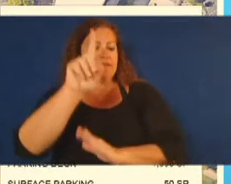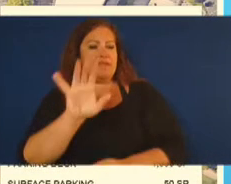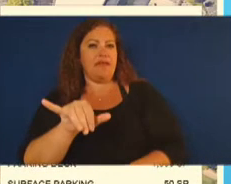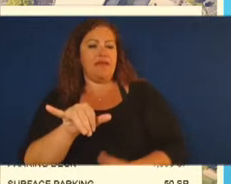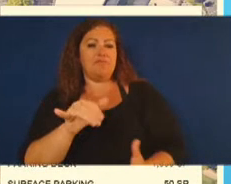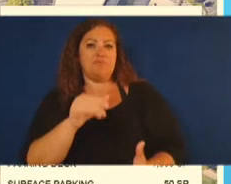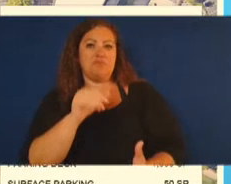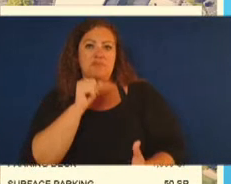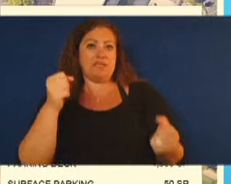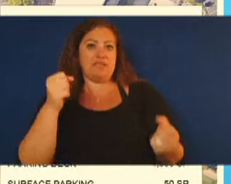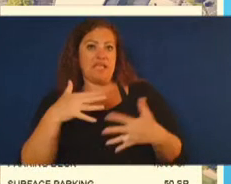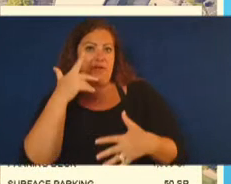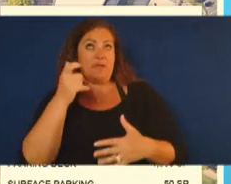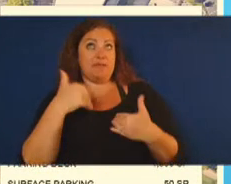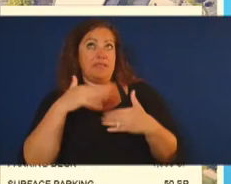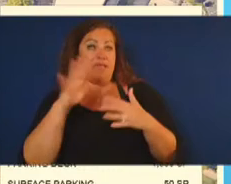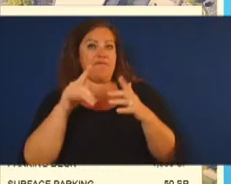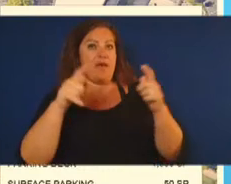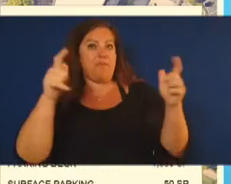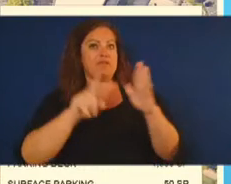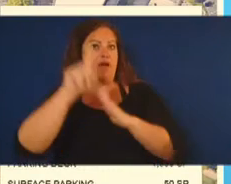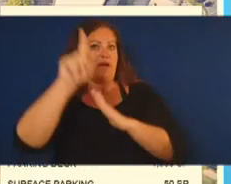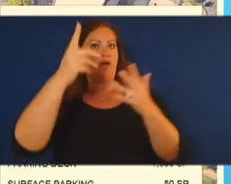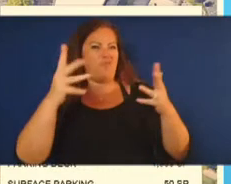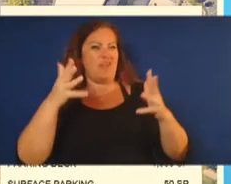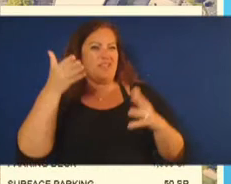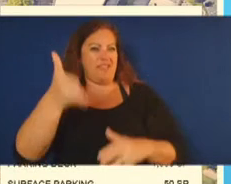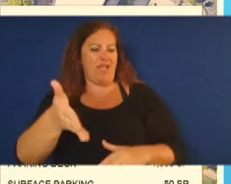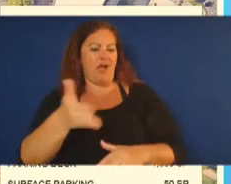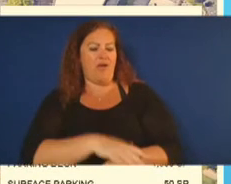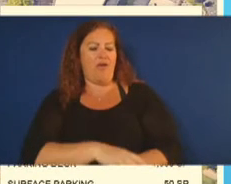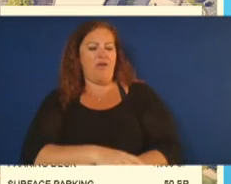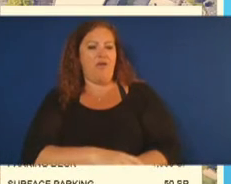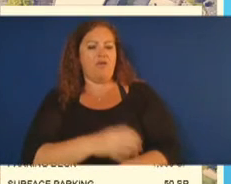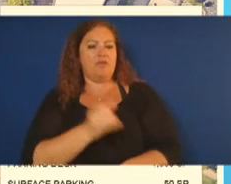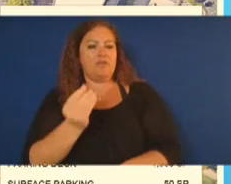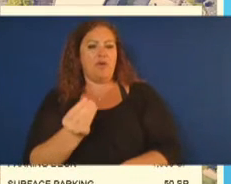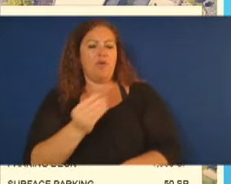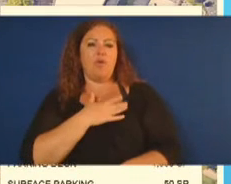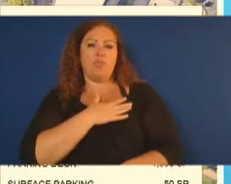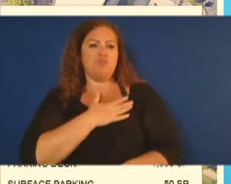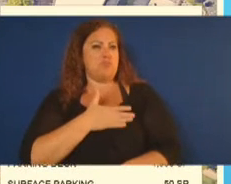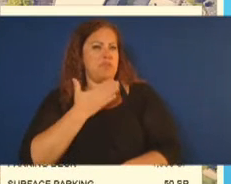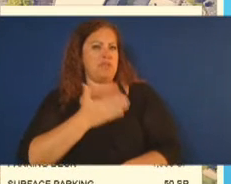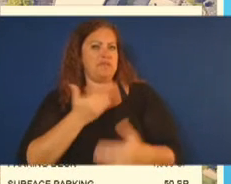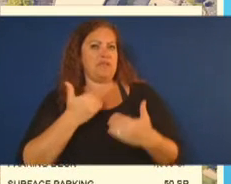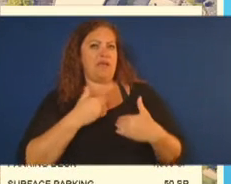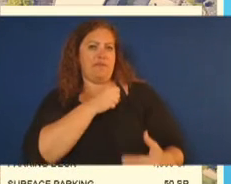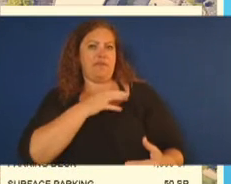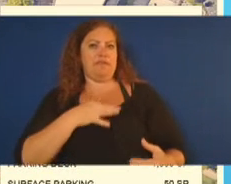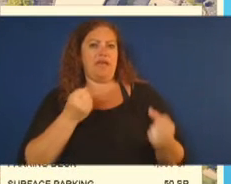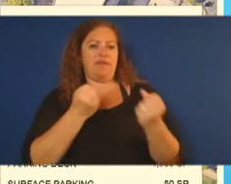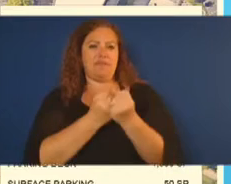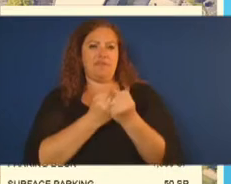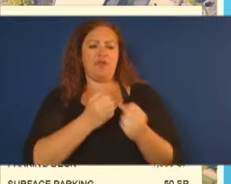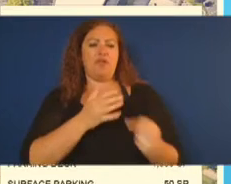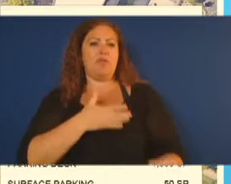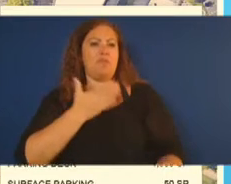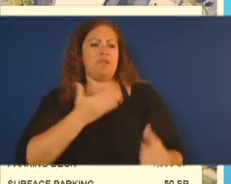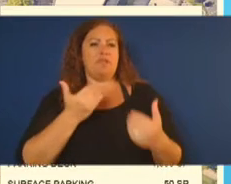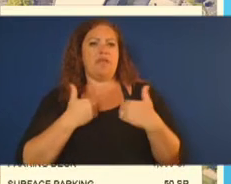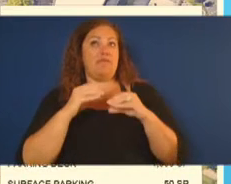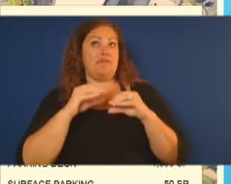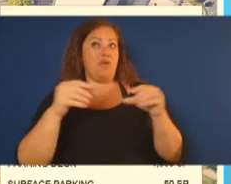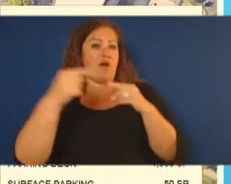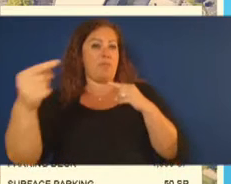because there's that much height uh on the on the site already um so please to have staff support uh pleaseed to have uh no opposition from the